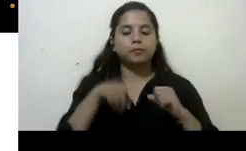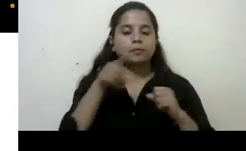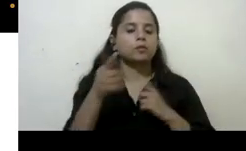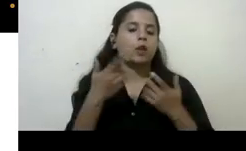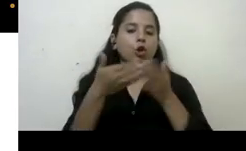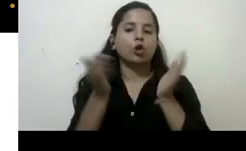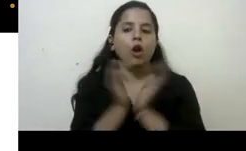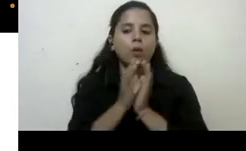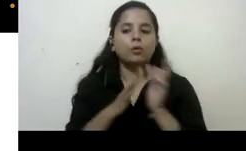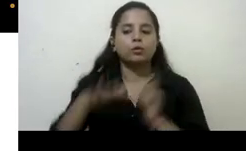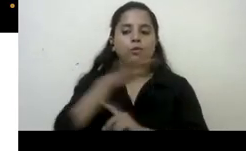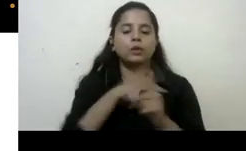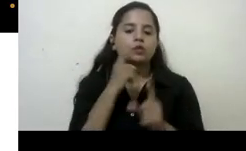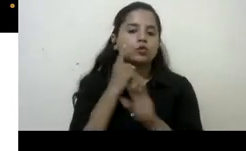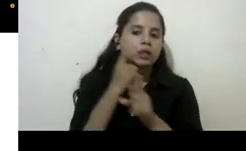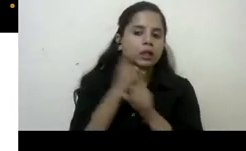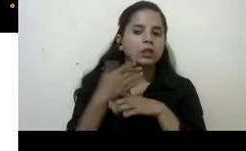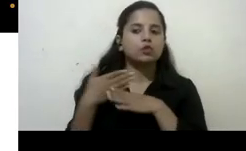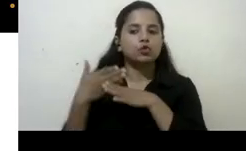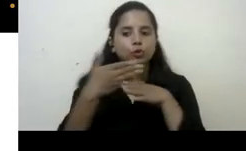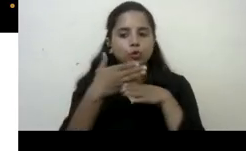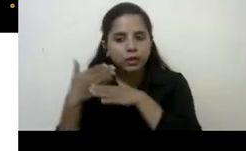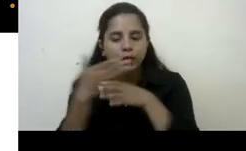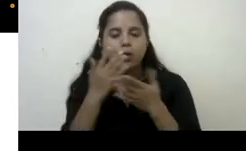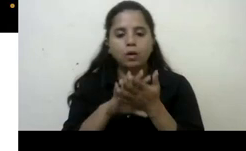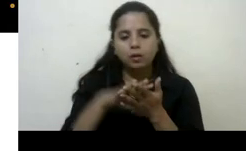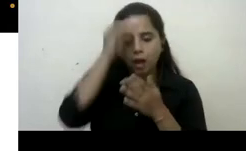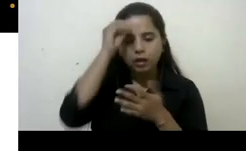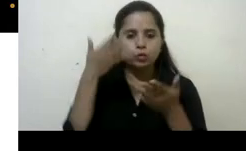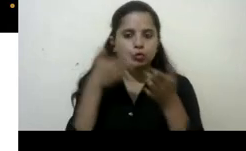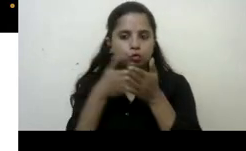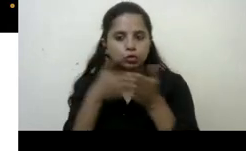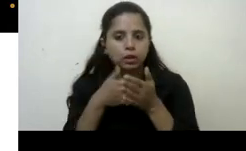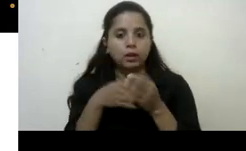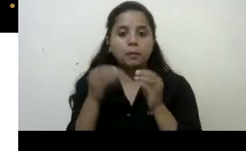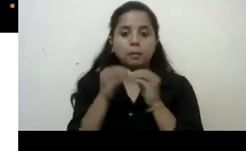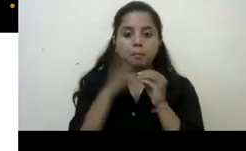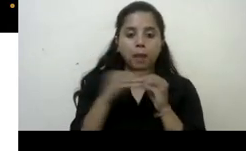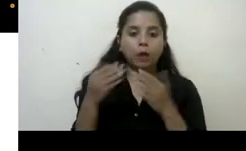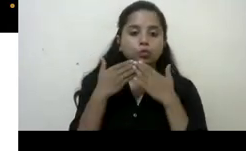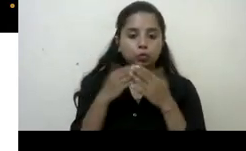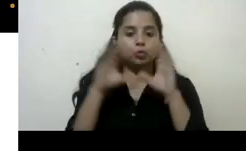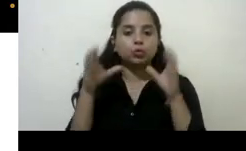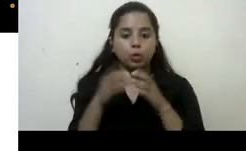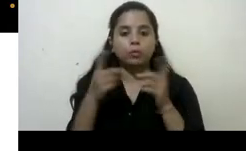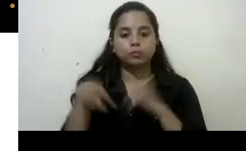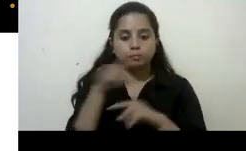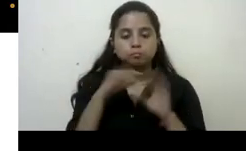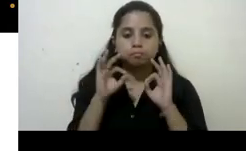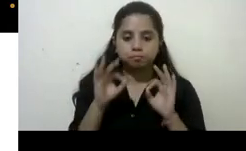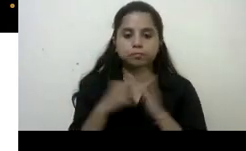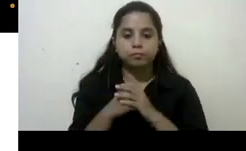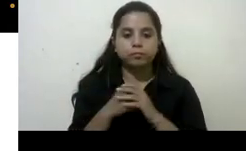of teachers sharing or learning challenges. Okay, Bangalore school groups, nice.